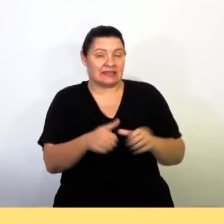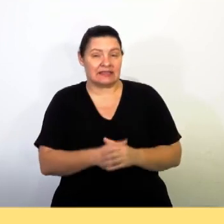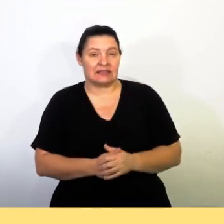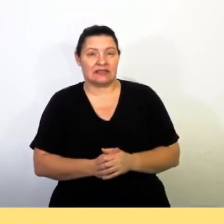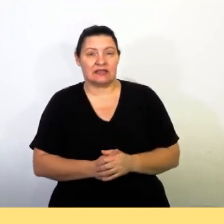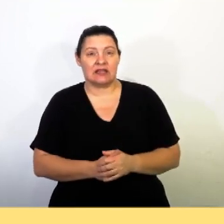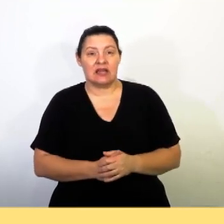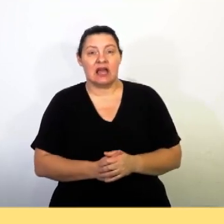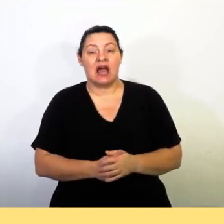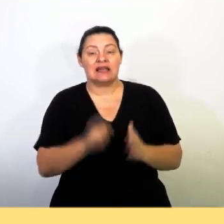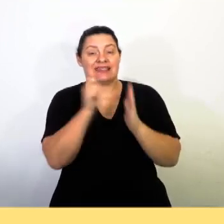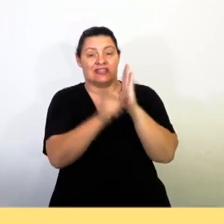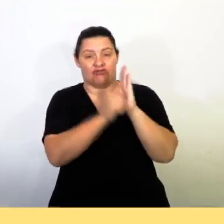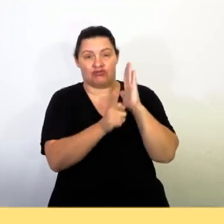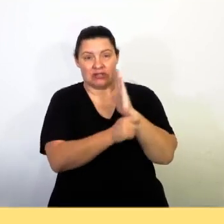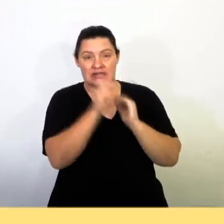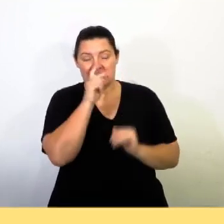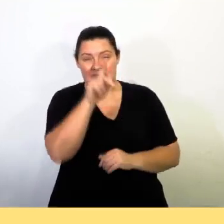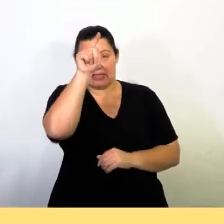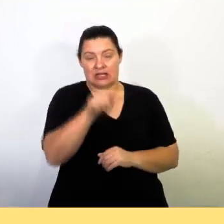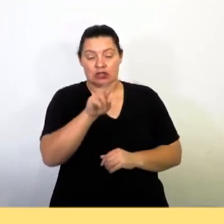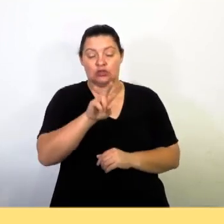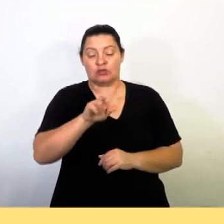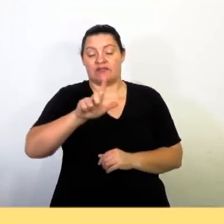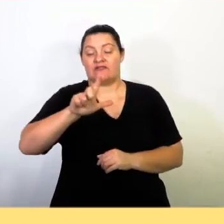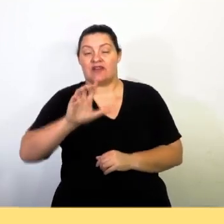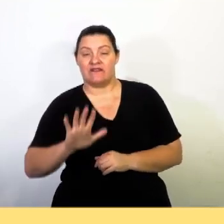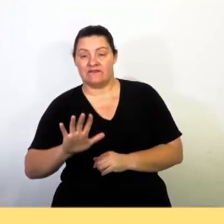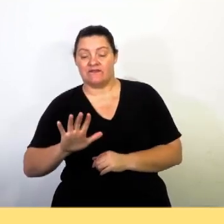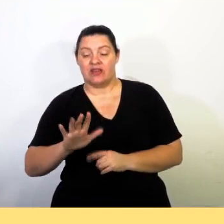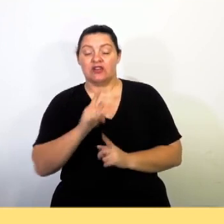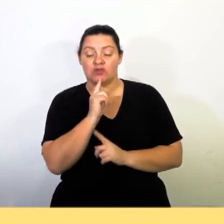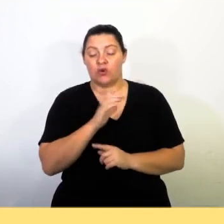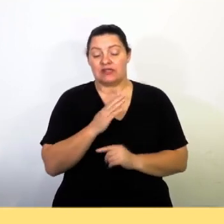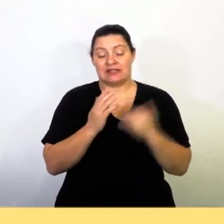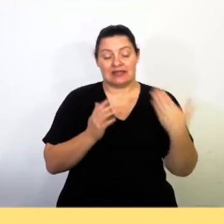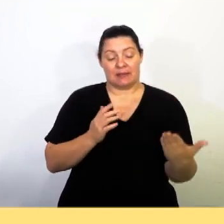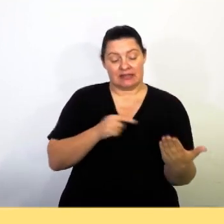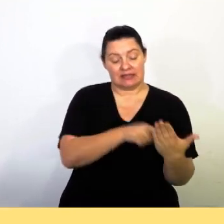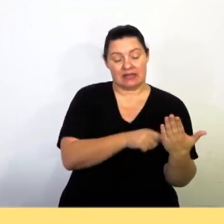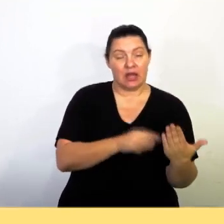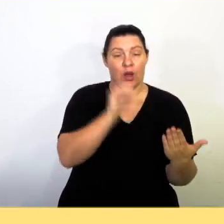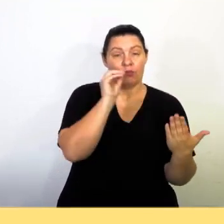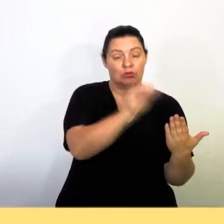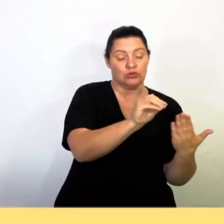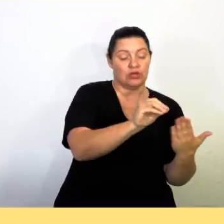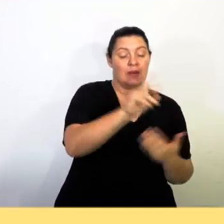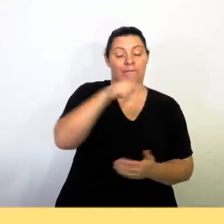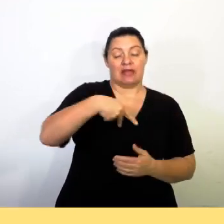The next one is stationery, where you see 275. So on the debit side, I'm going to say